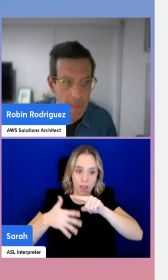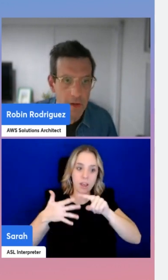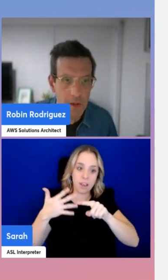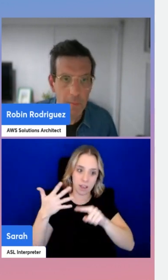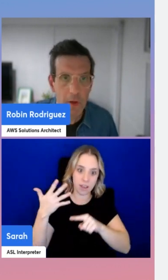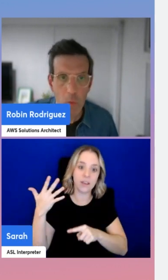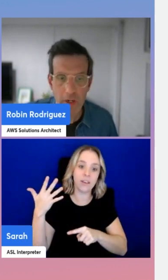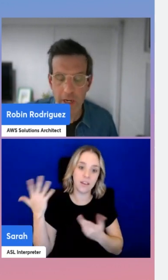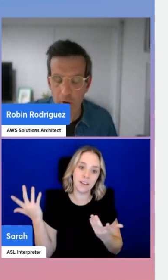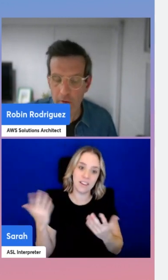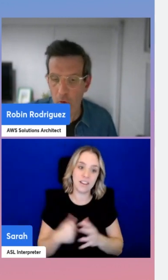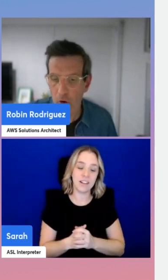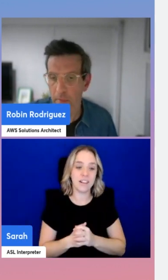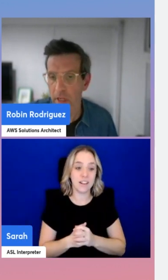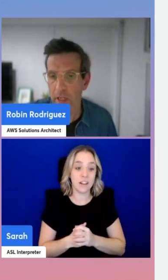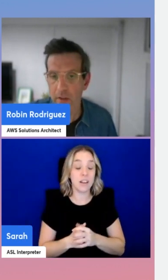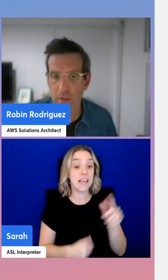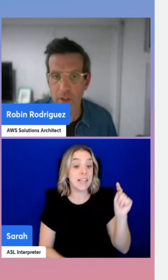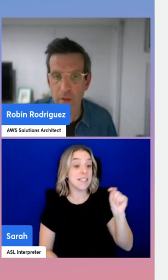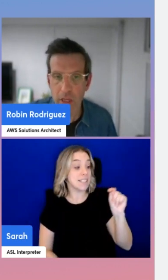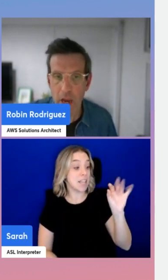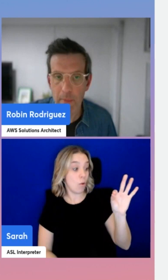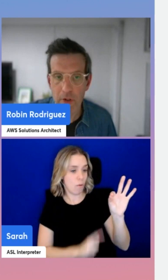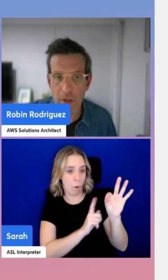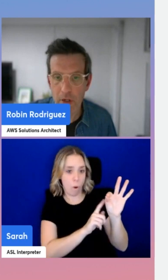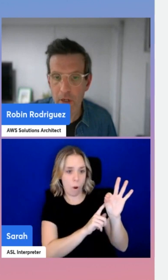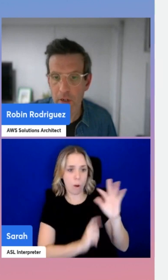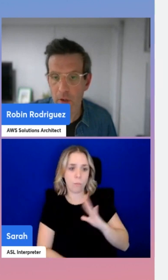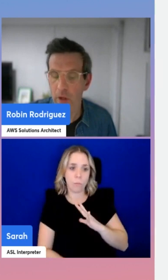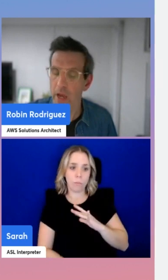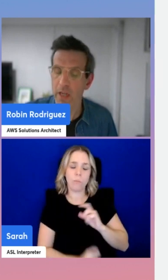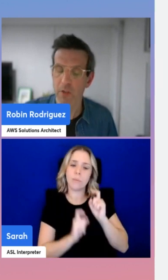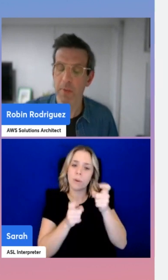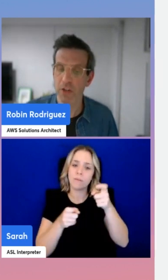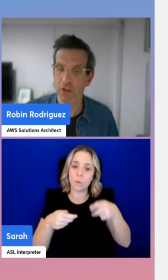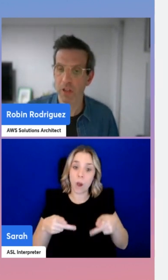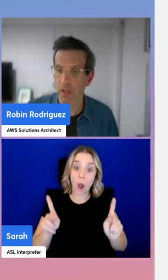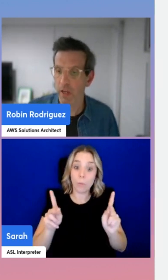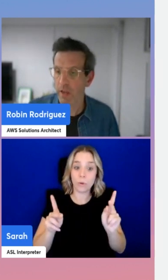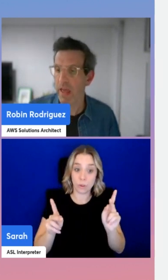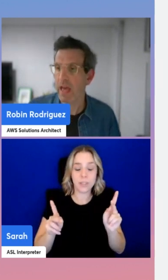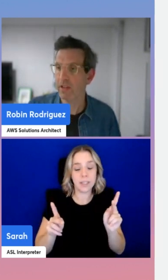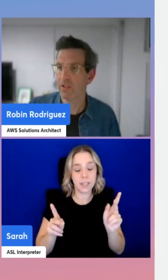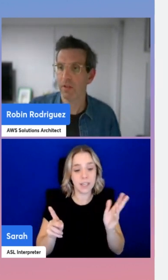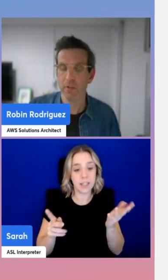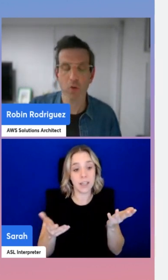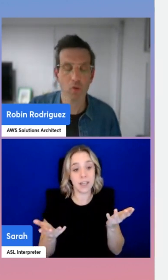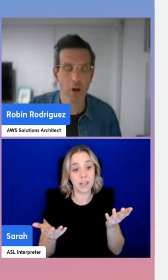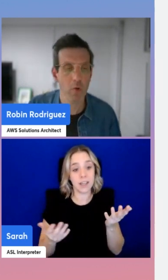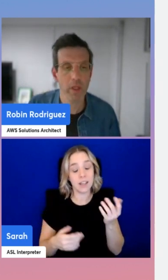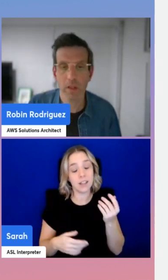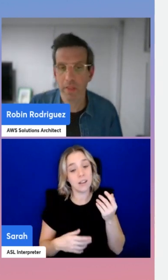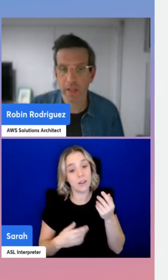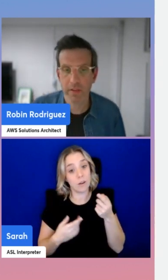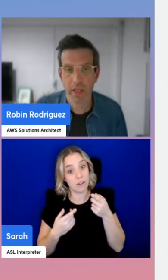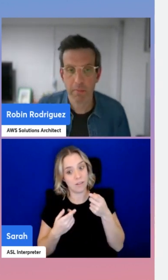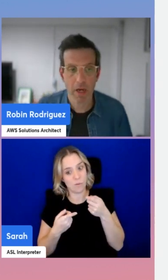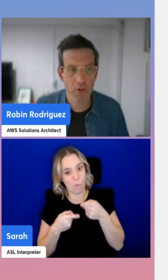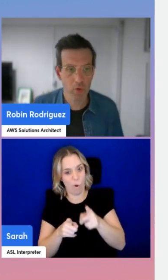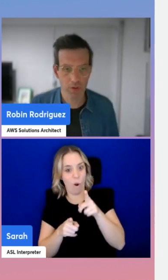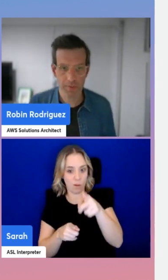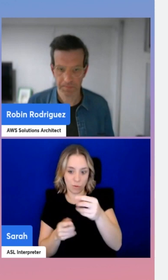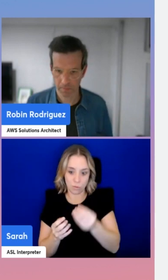So, what Terraform gives you the opportunity to, especially as you grow into things